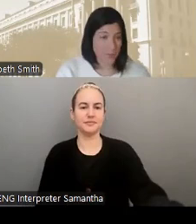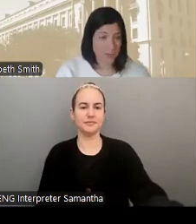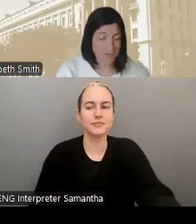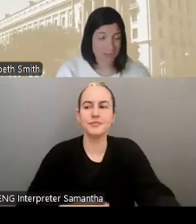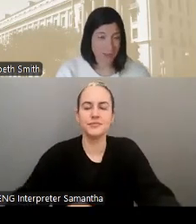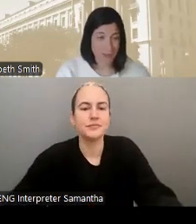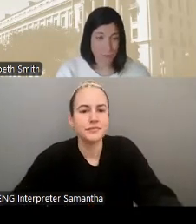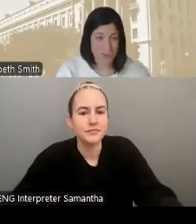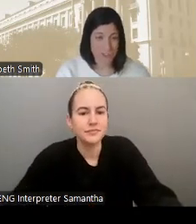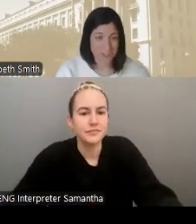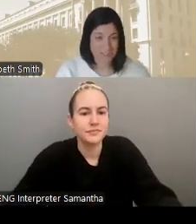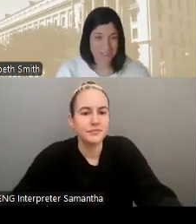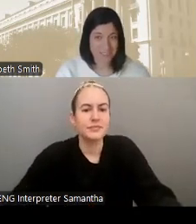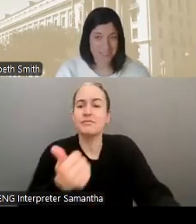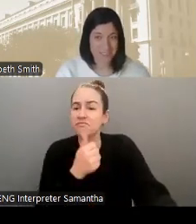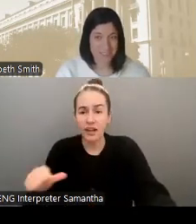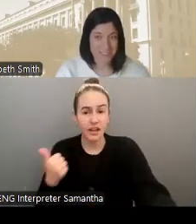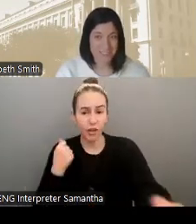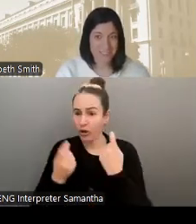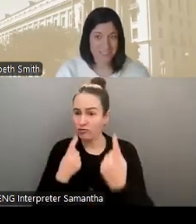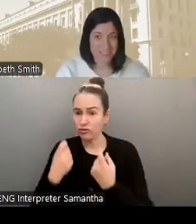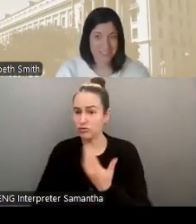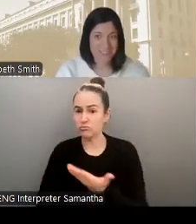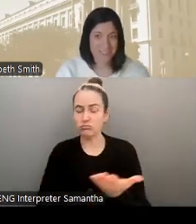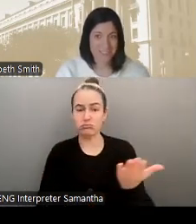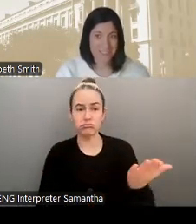Does anyone have any other questions?